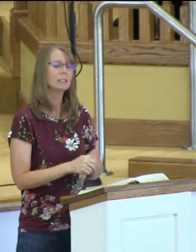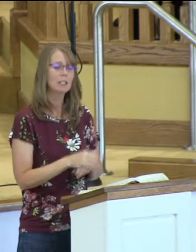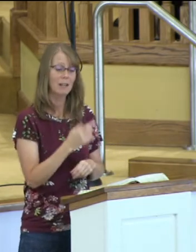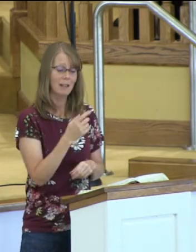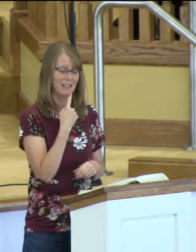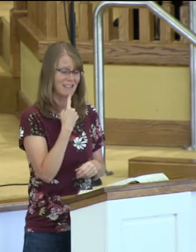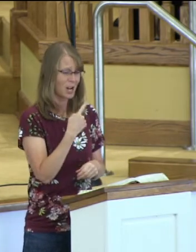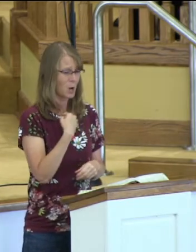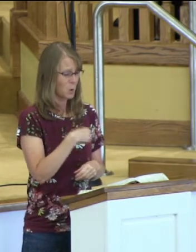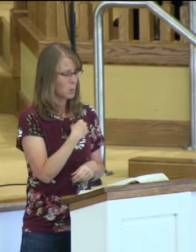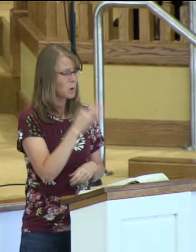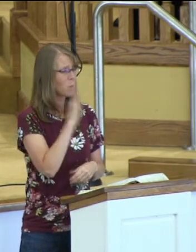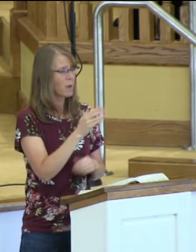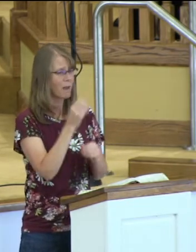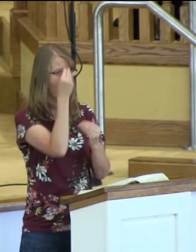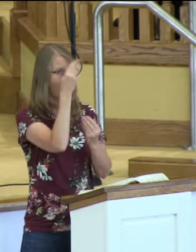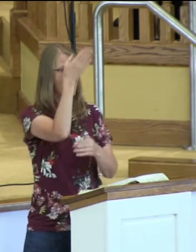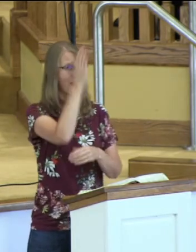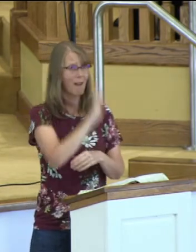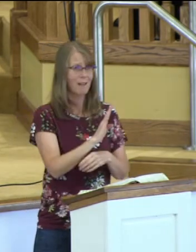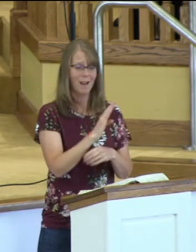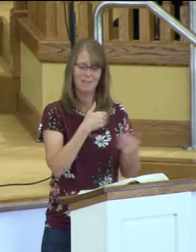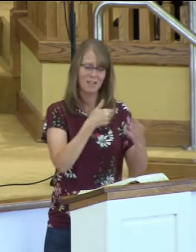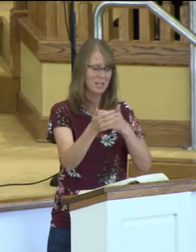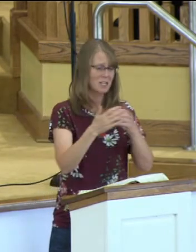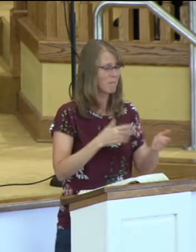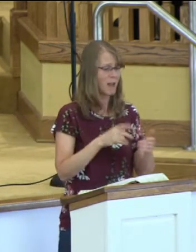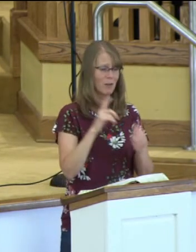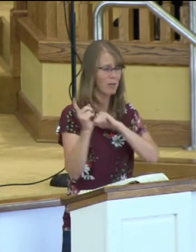obey God no matter what the consequences may be.